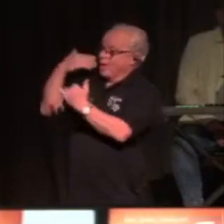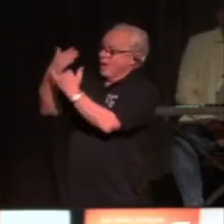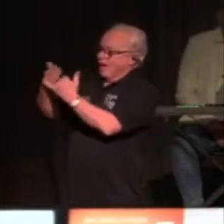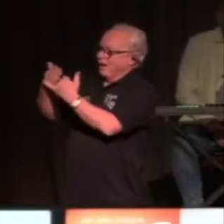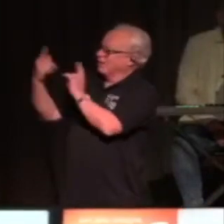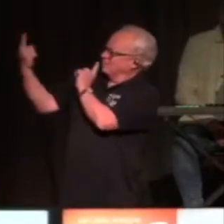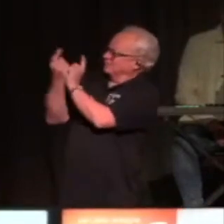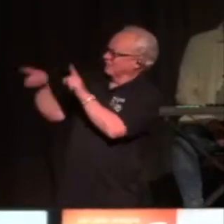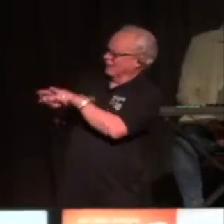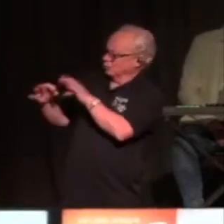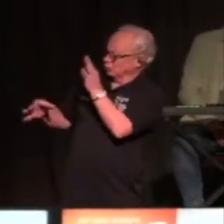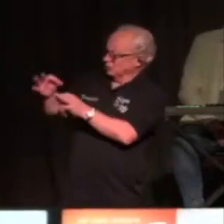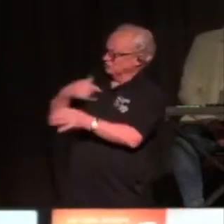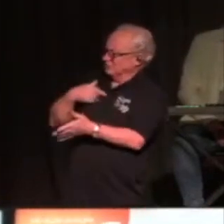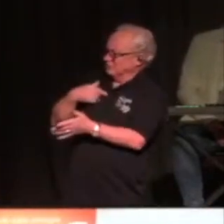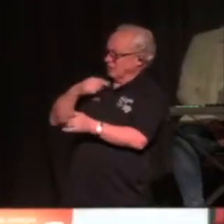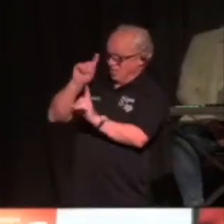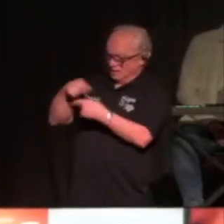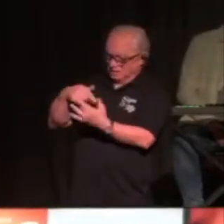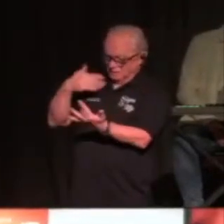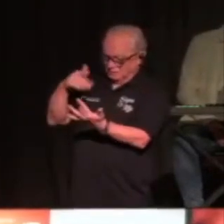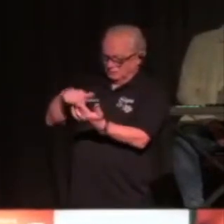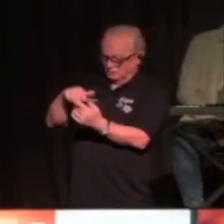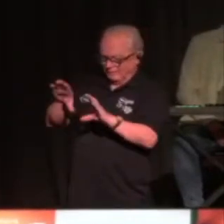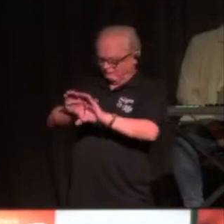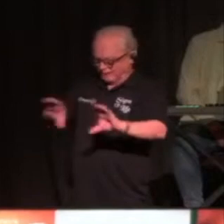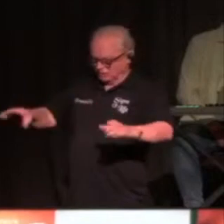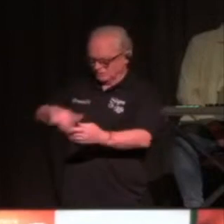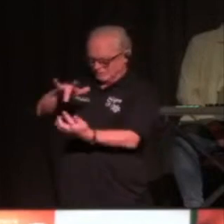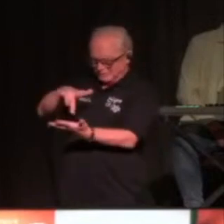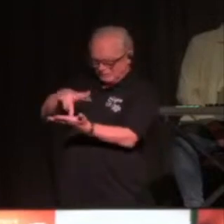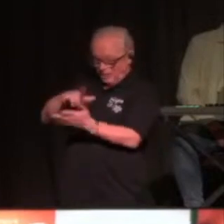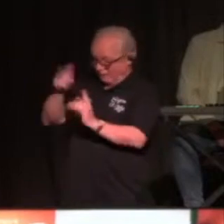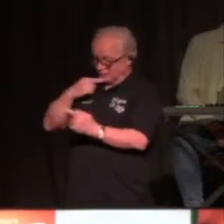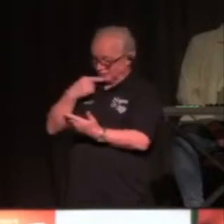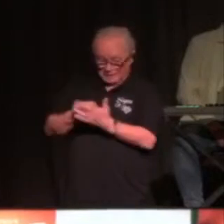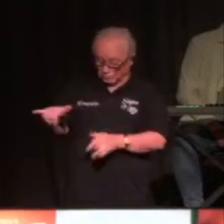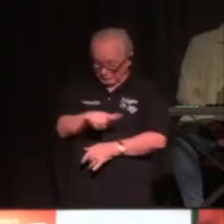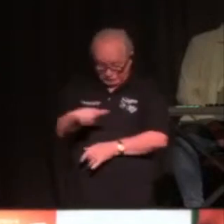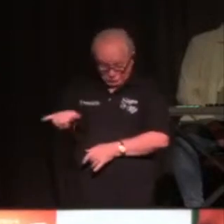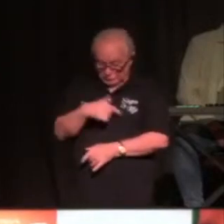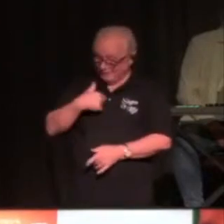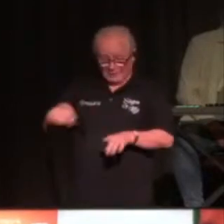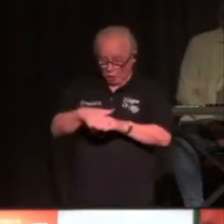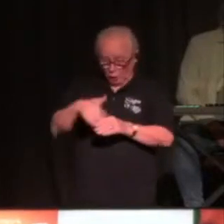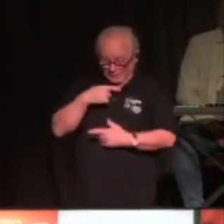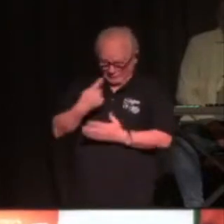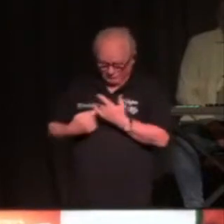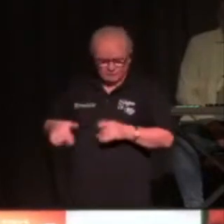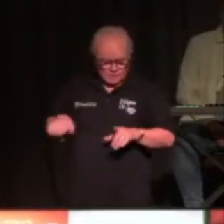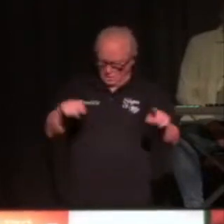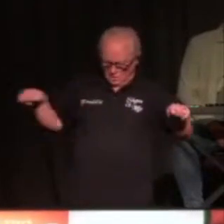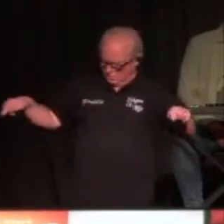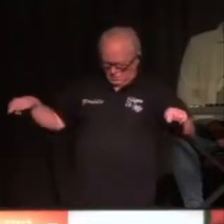Those are the only two options. You can't sit in the fence. That applies to all of us, me included, pastor included. And